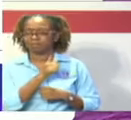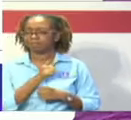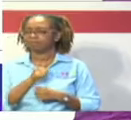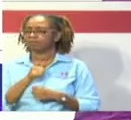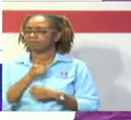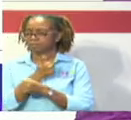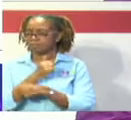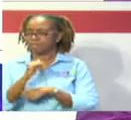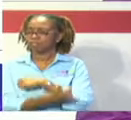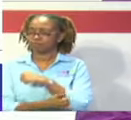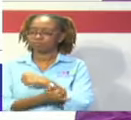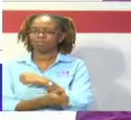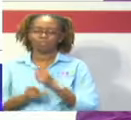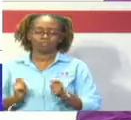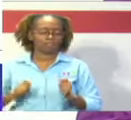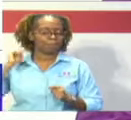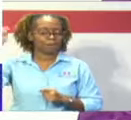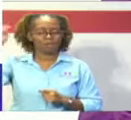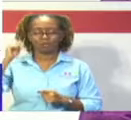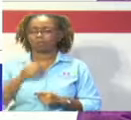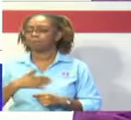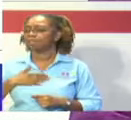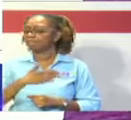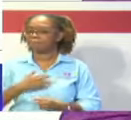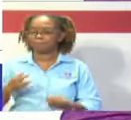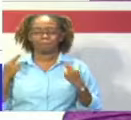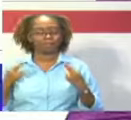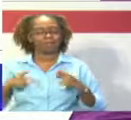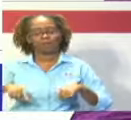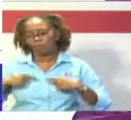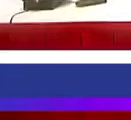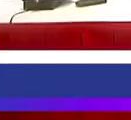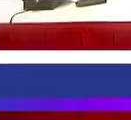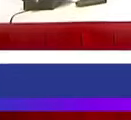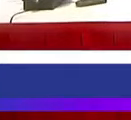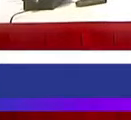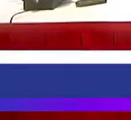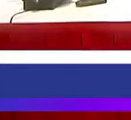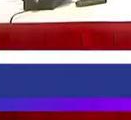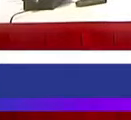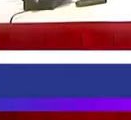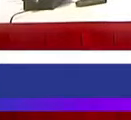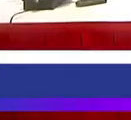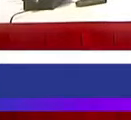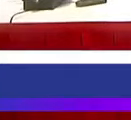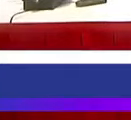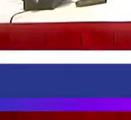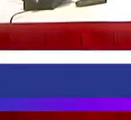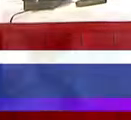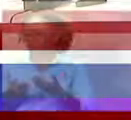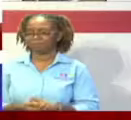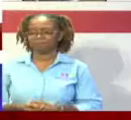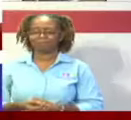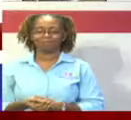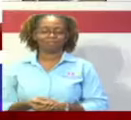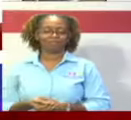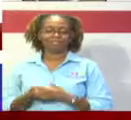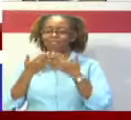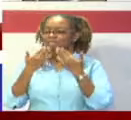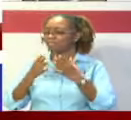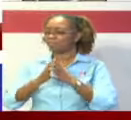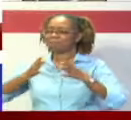I can't emphasize it more. Please get vaccinated. Thank you. Thank you very much, Professor Carrington, especially